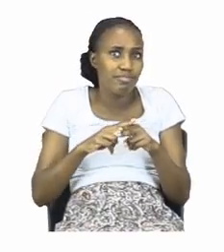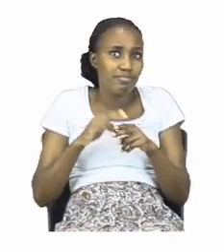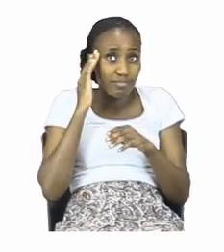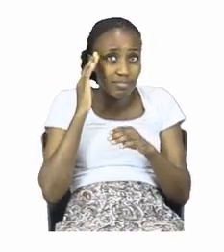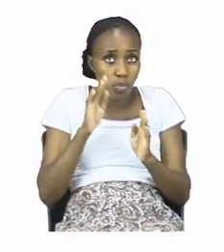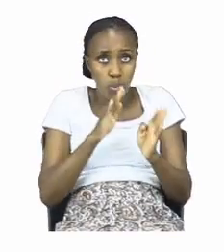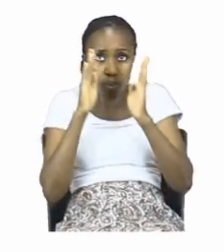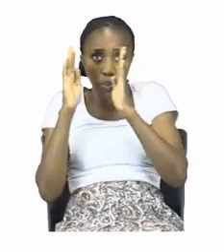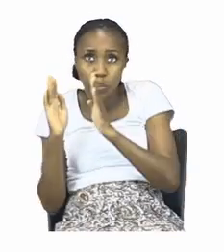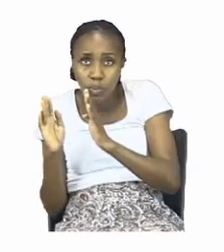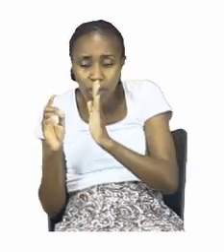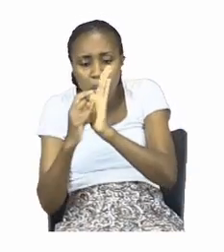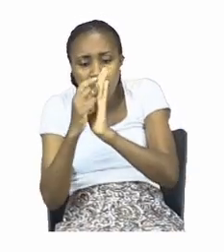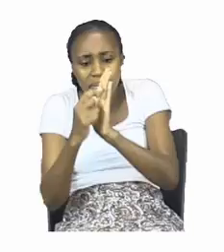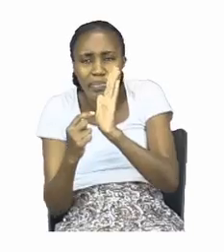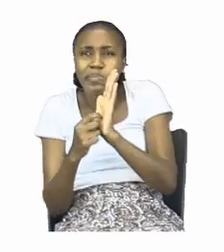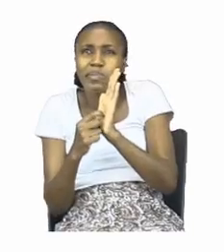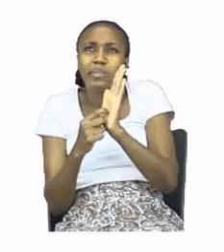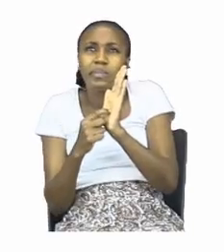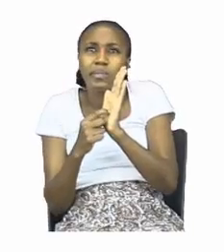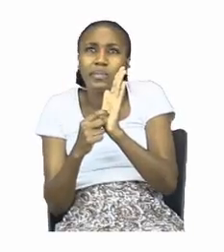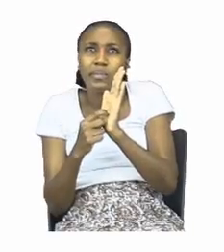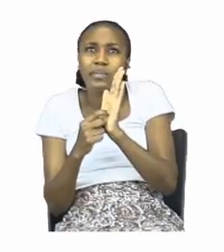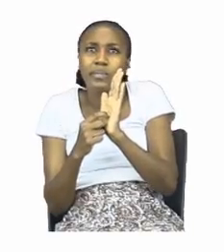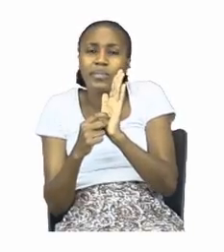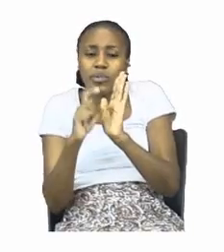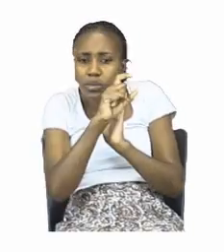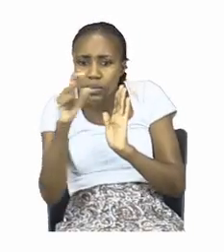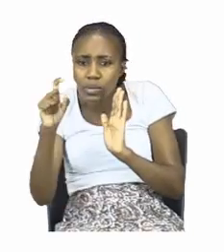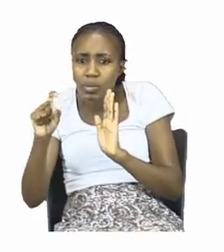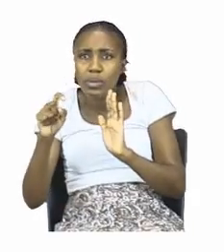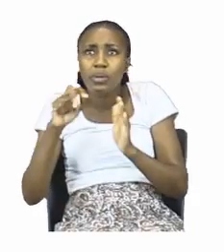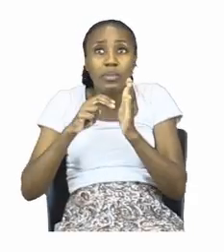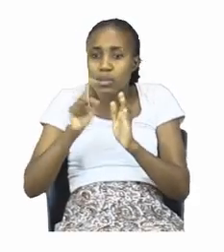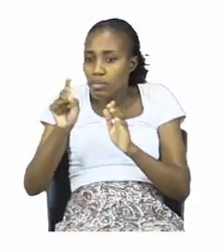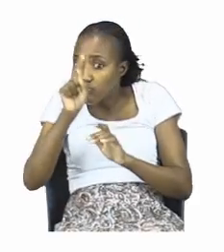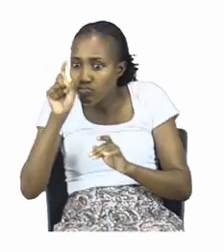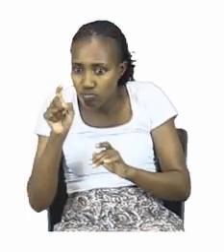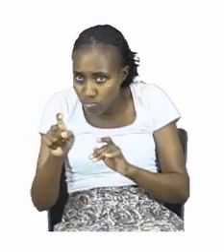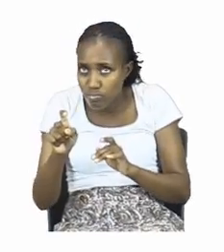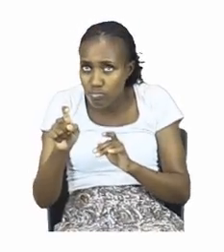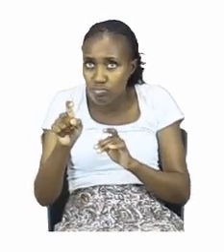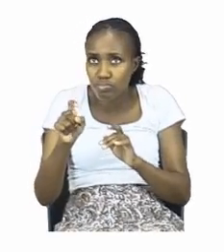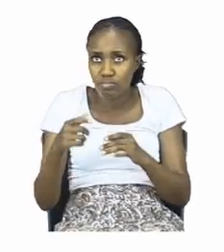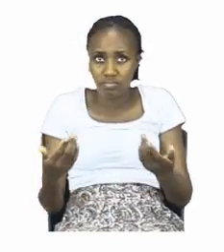other hand, a question is a type of sentence that asks